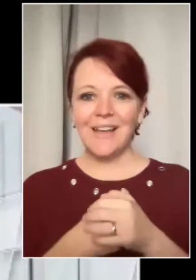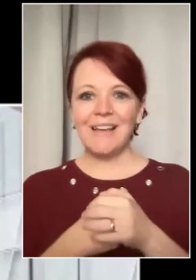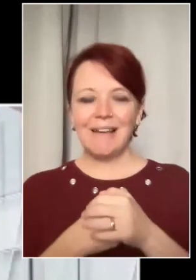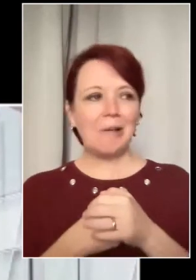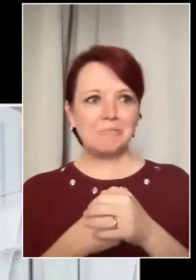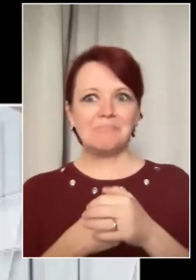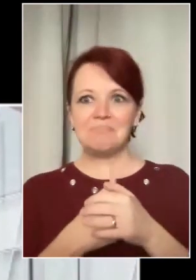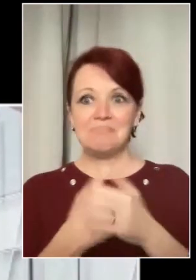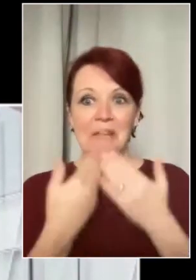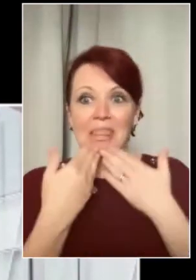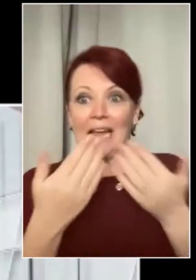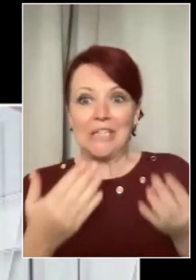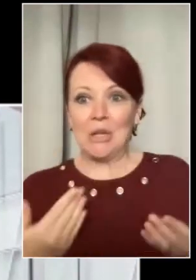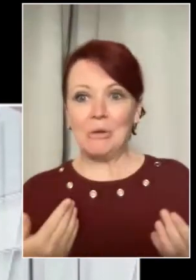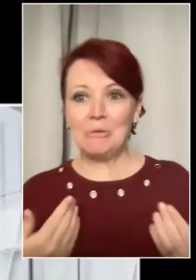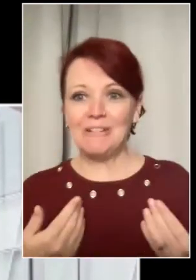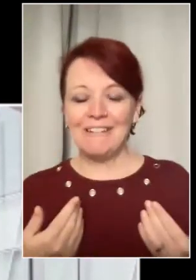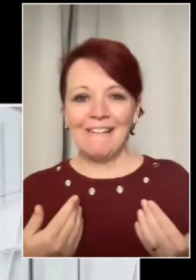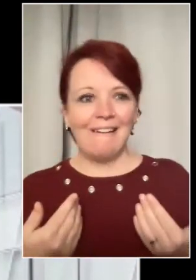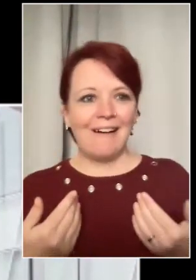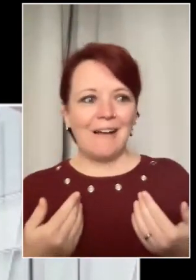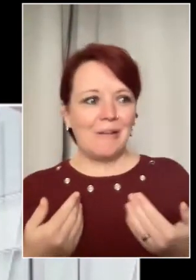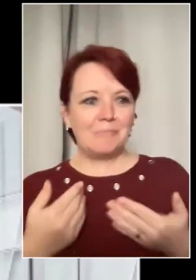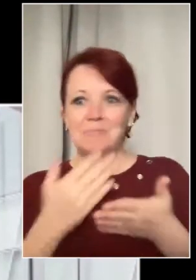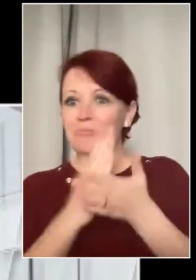Thank you. It's not often I'm speechless.